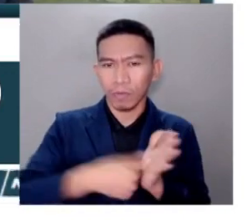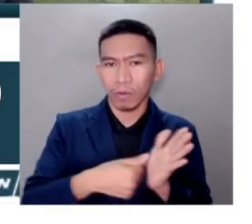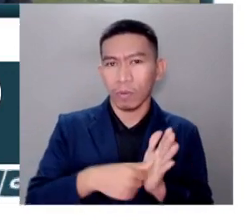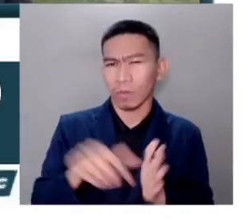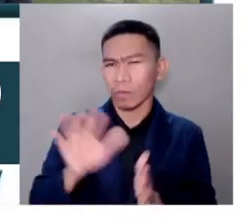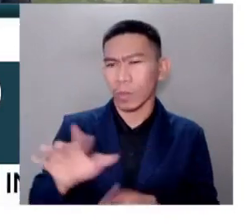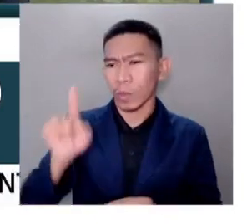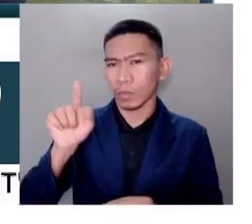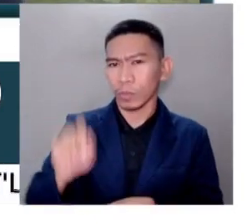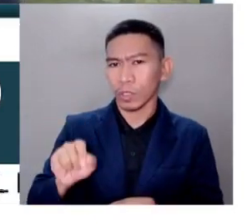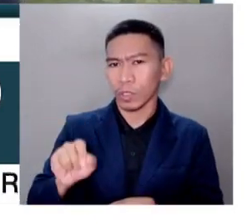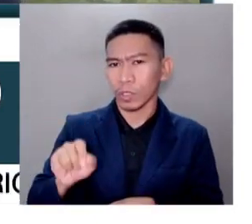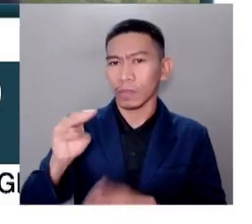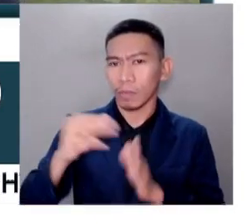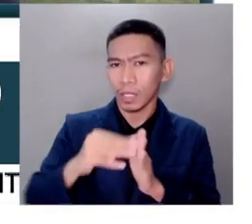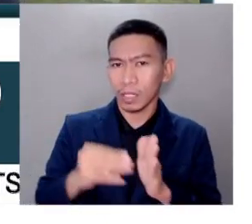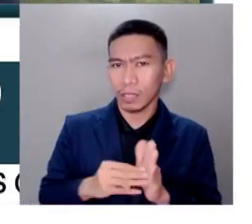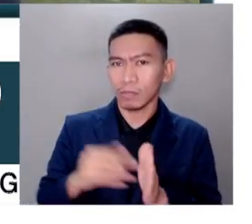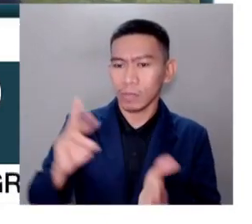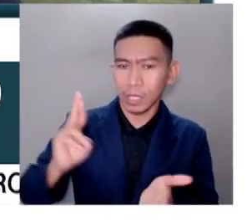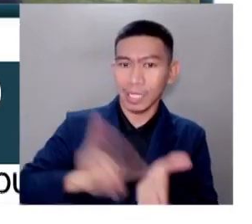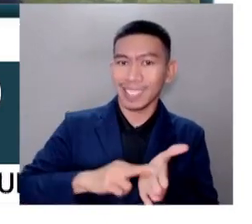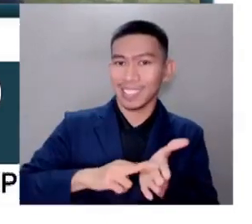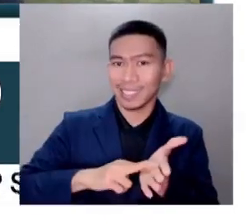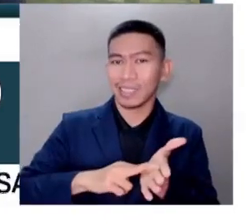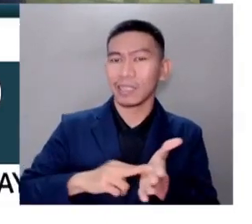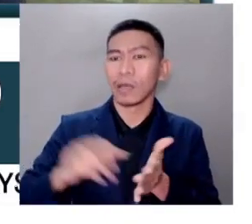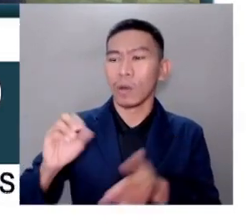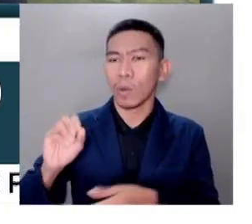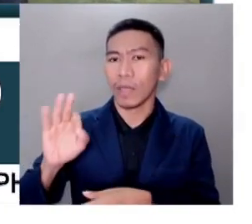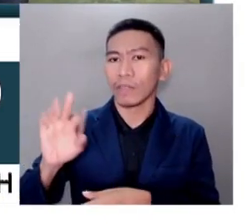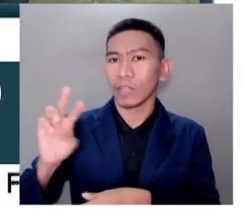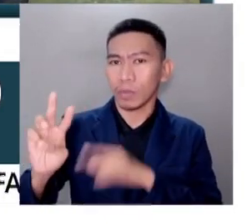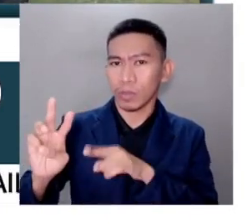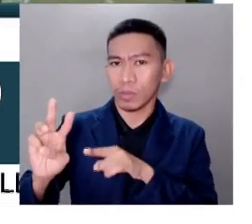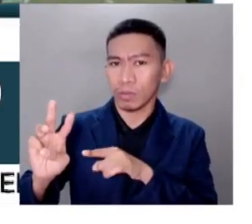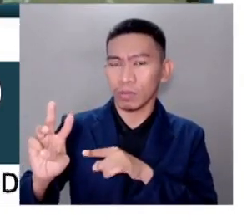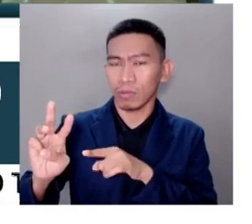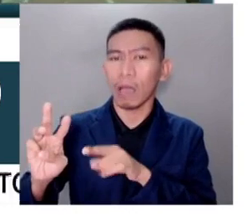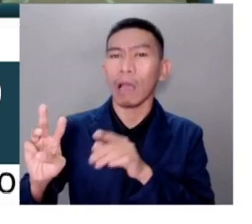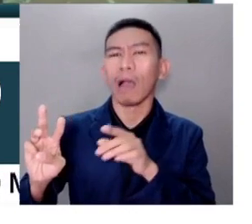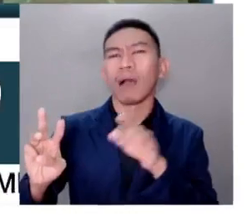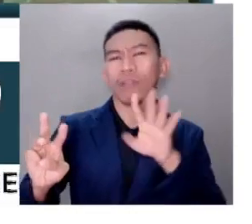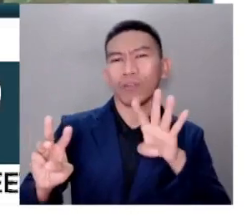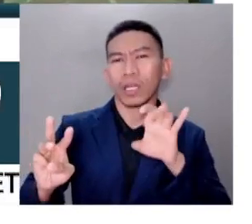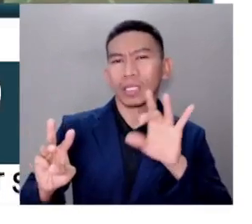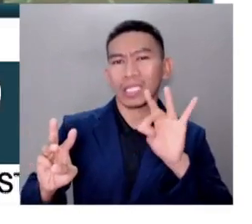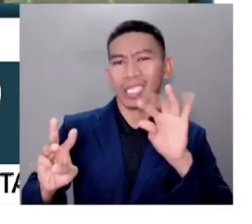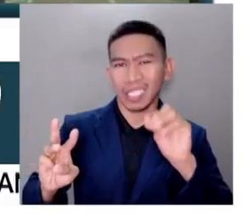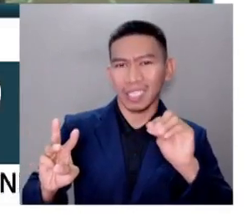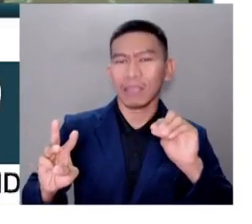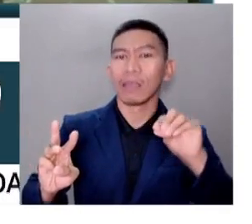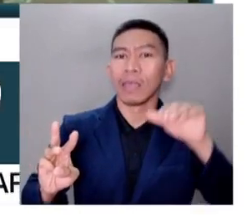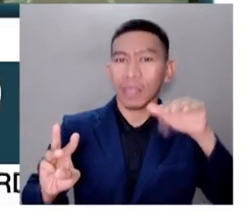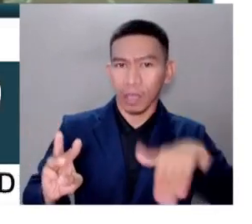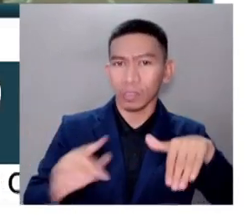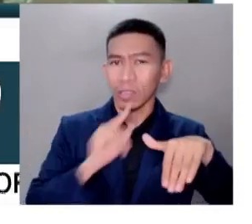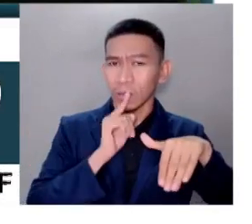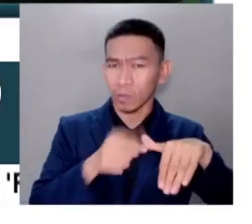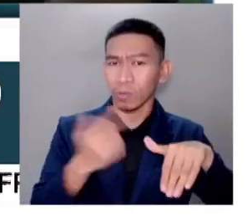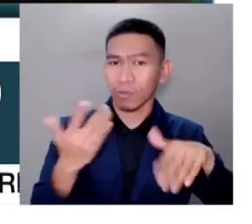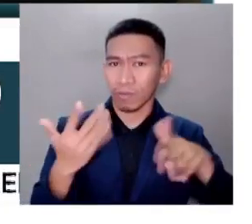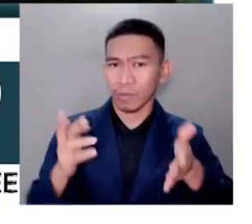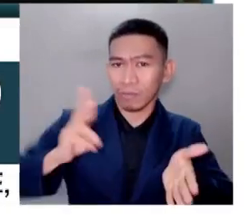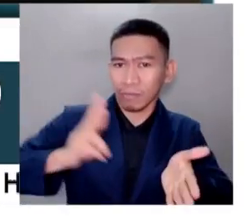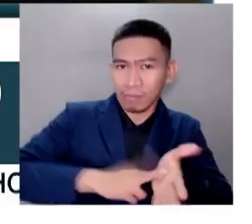million registered overseas foreign workers. Only 480,000 of them were able to register.